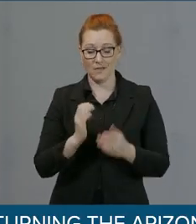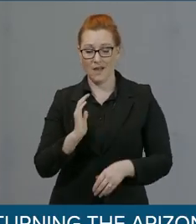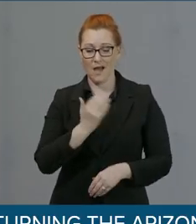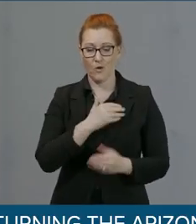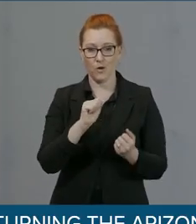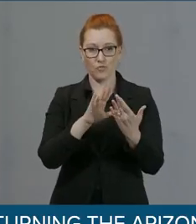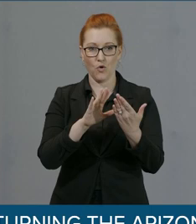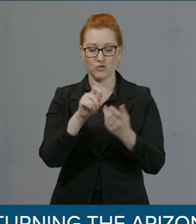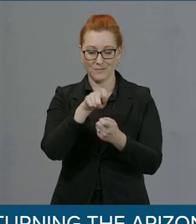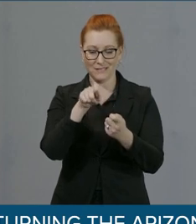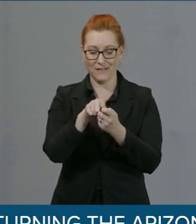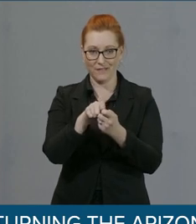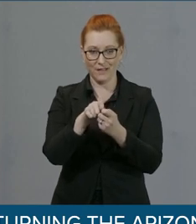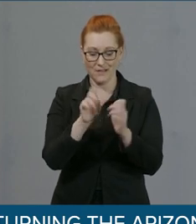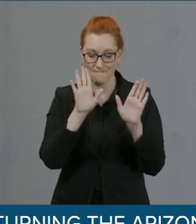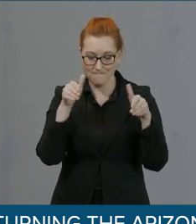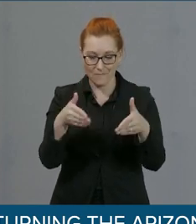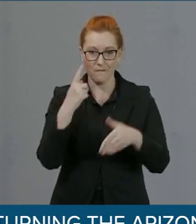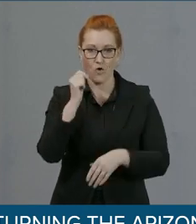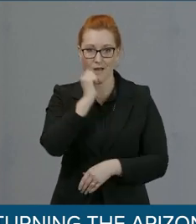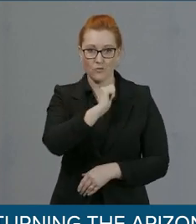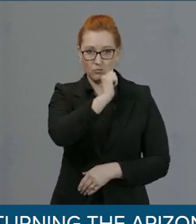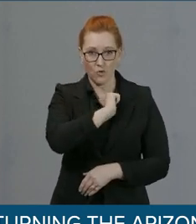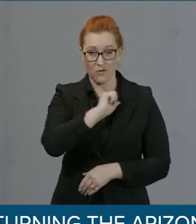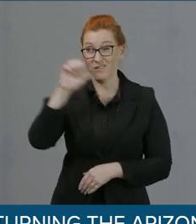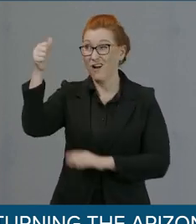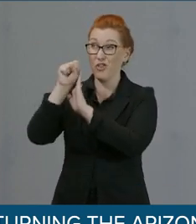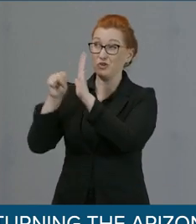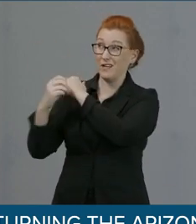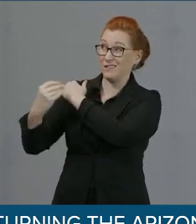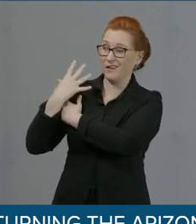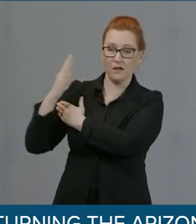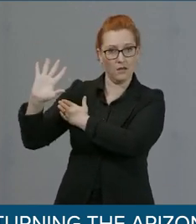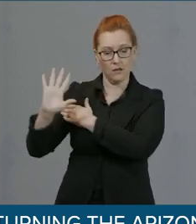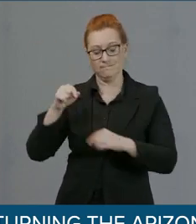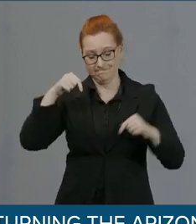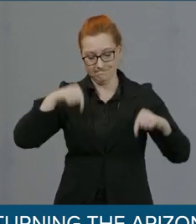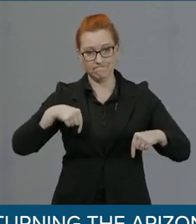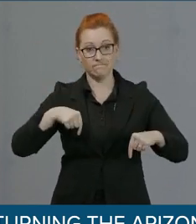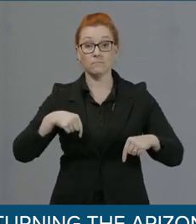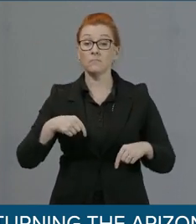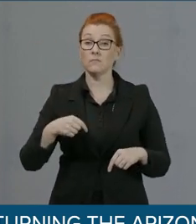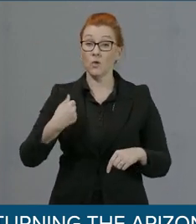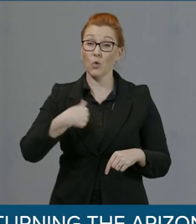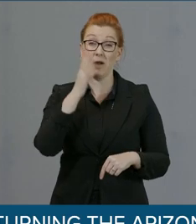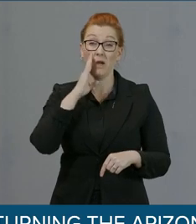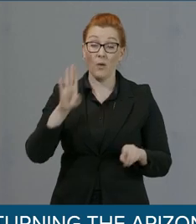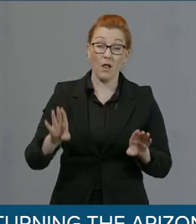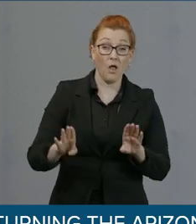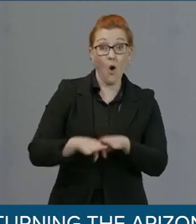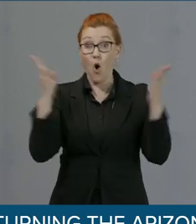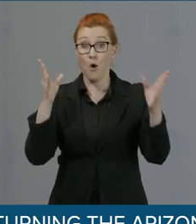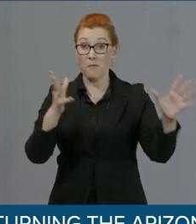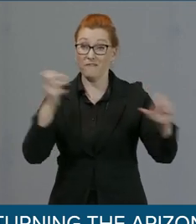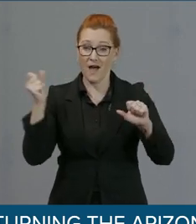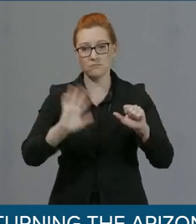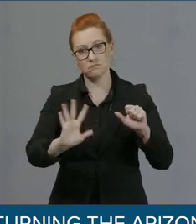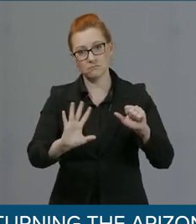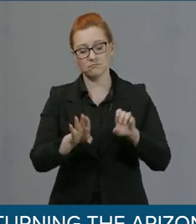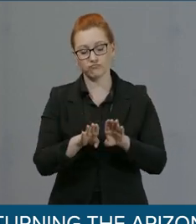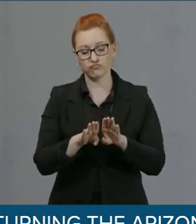to economic health, vitality, and momentum. It will be a gradual and phased-in process, and that will